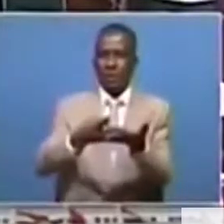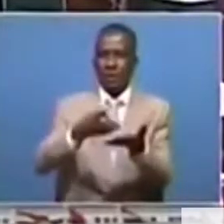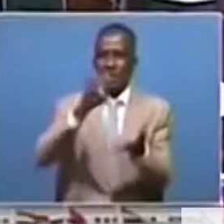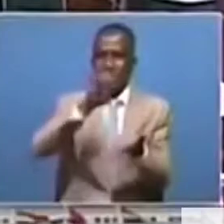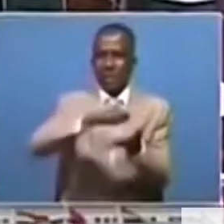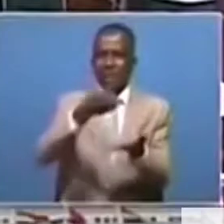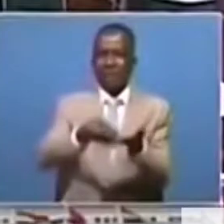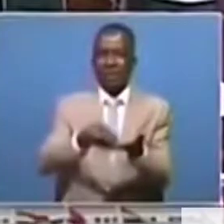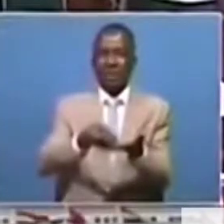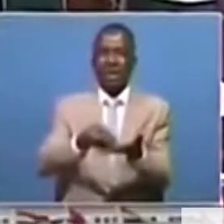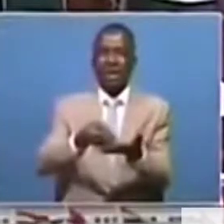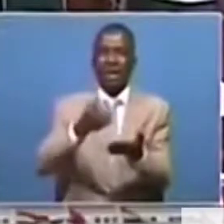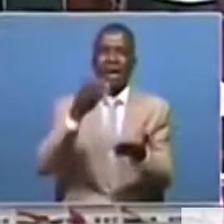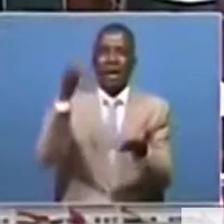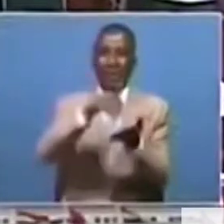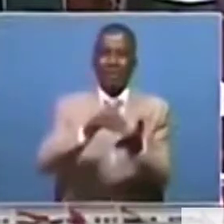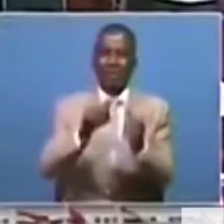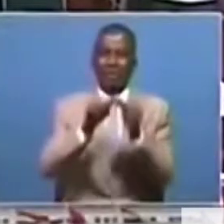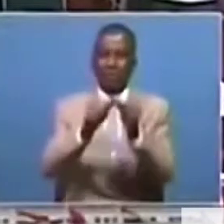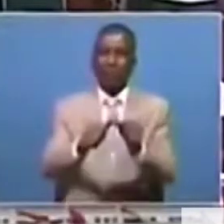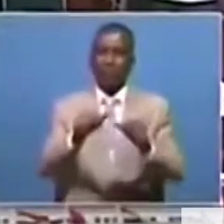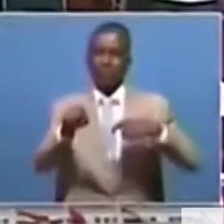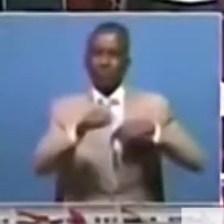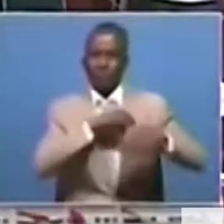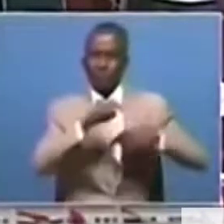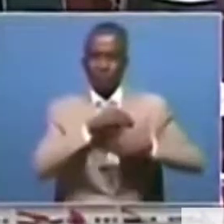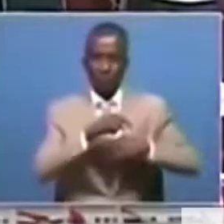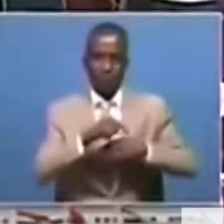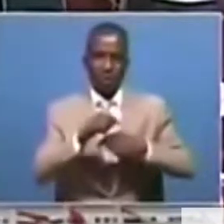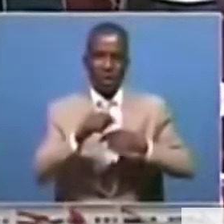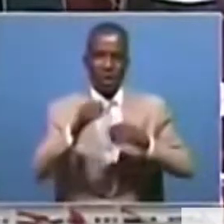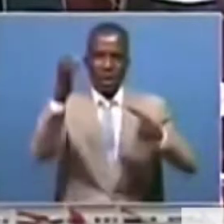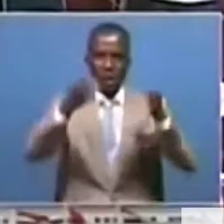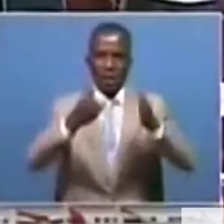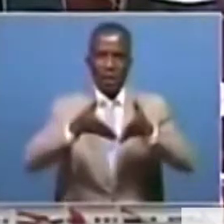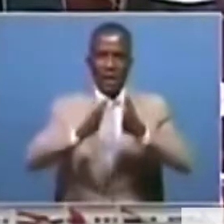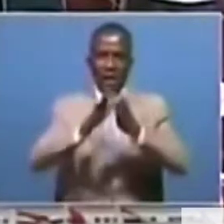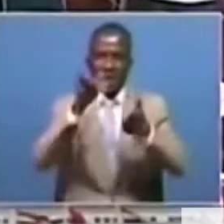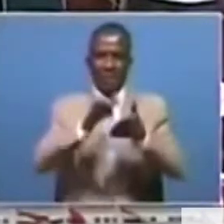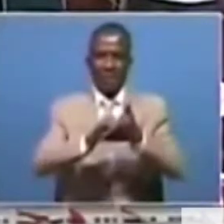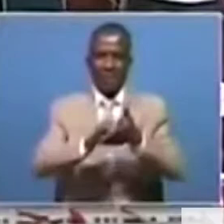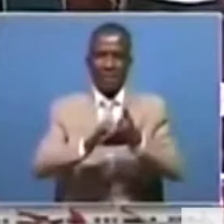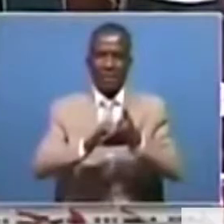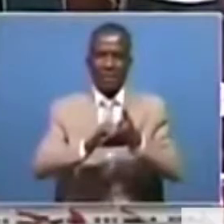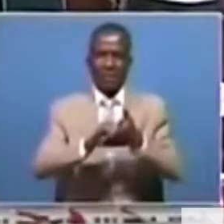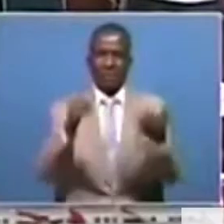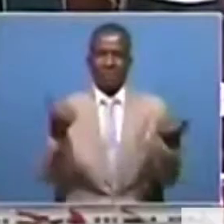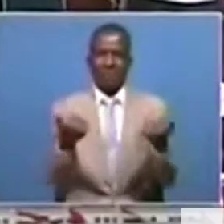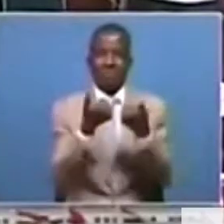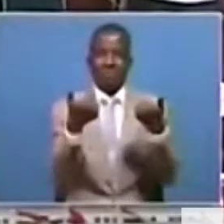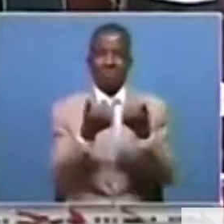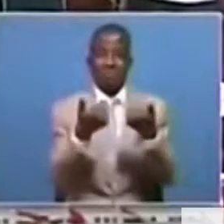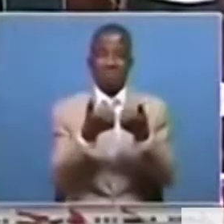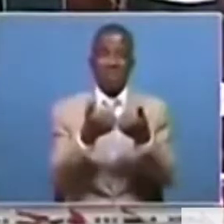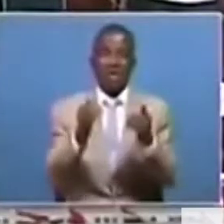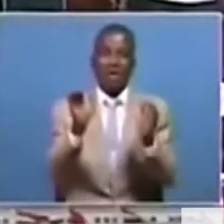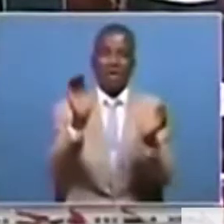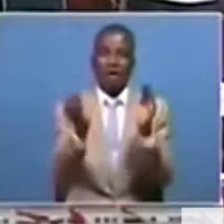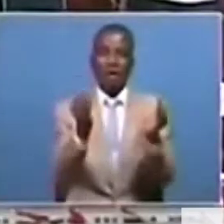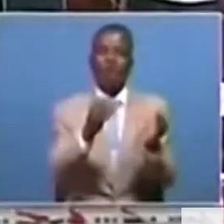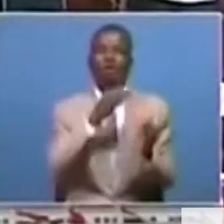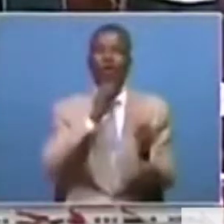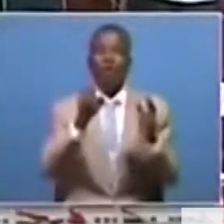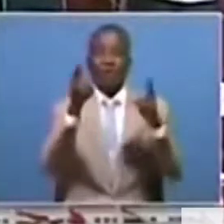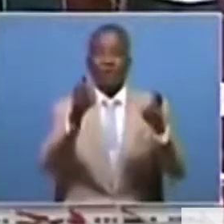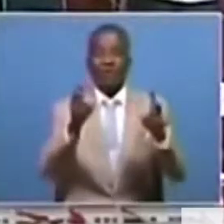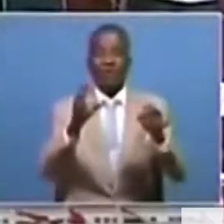trial or on appeal must satisfy before a court could grant such a request. In the case of Poku versus Poku 2007-2008